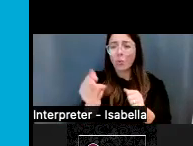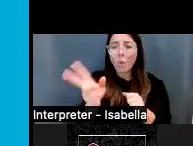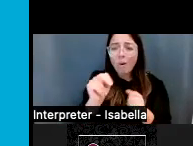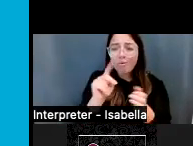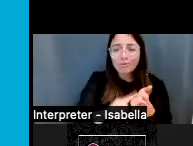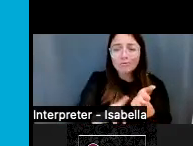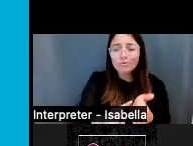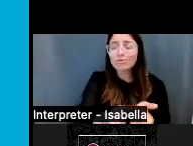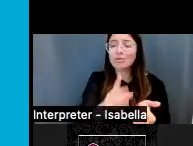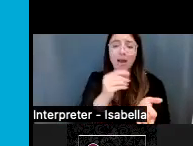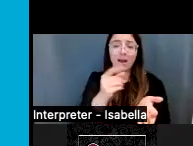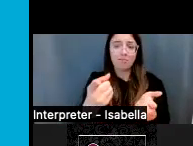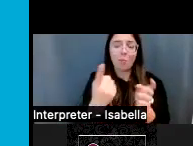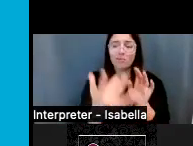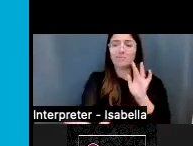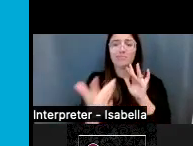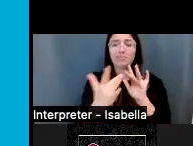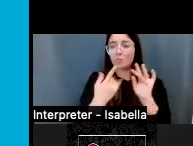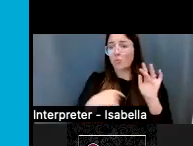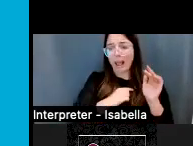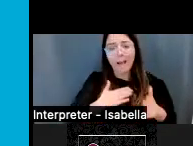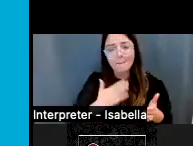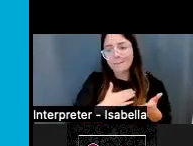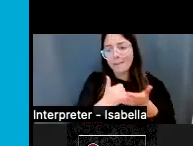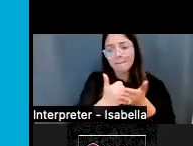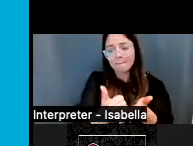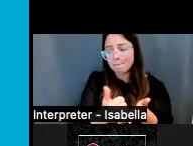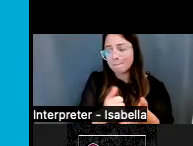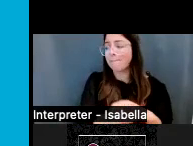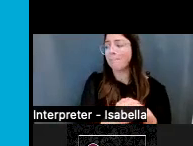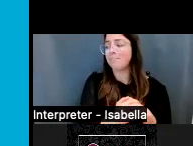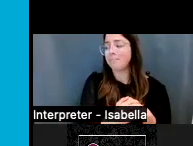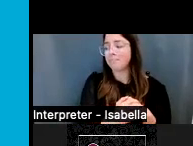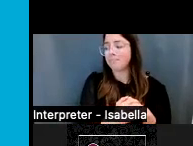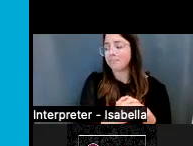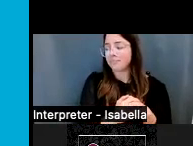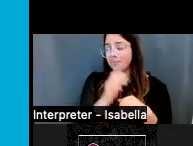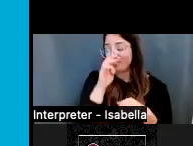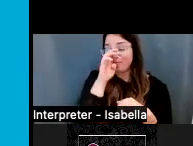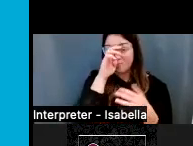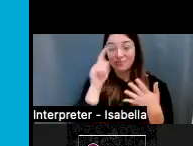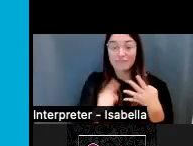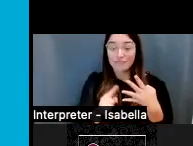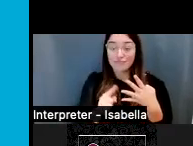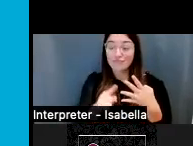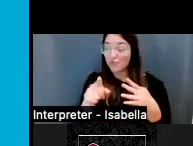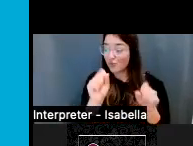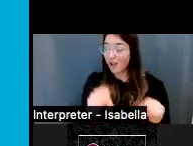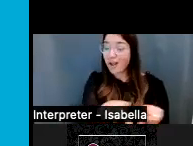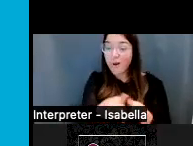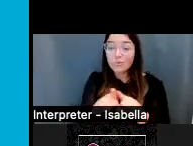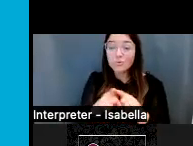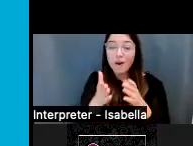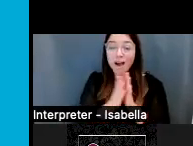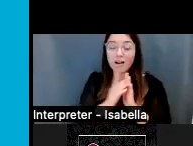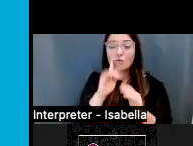and ask, and we can always help. And it's also an option to ask for disability-related accommodations if you need them for communicating